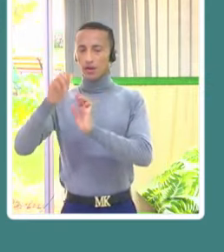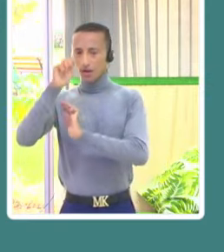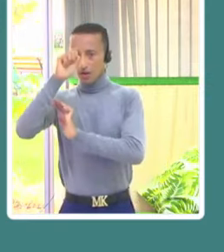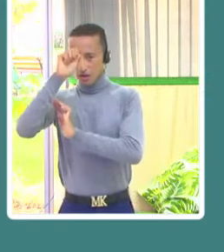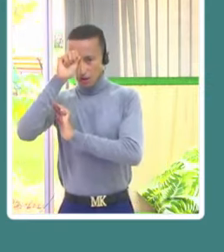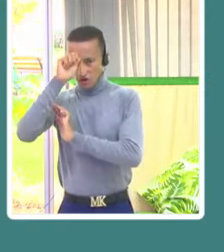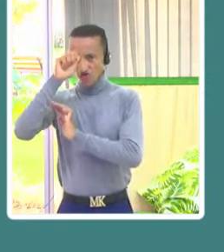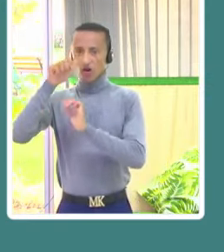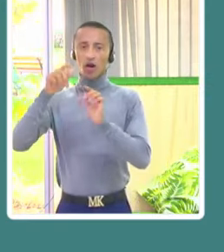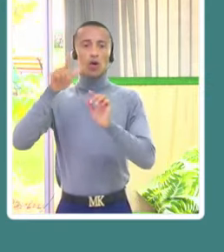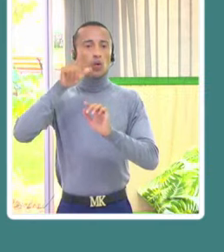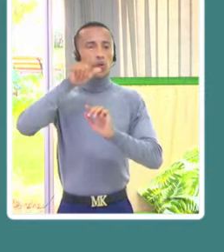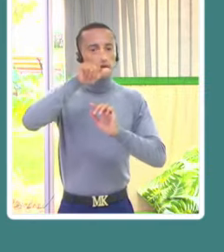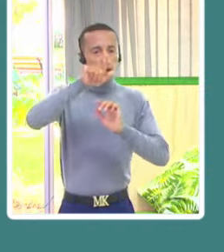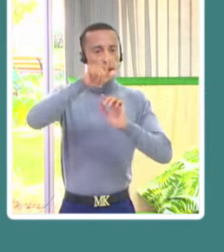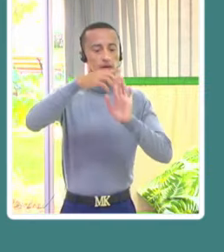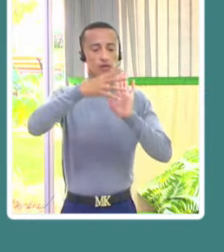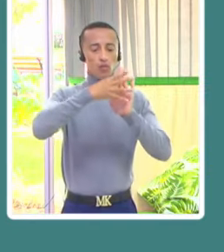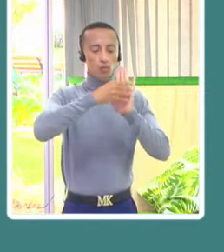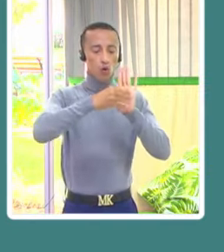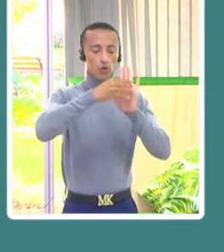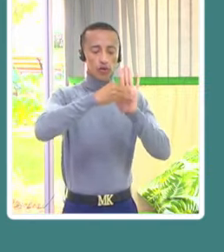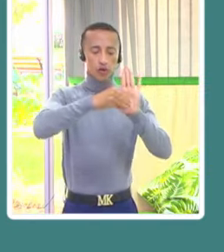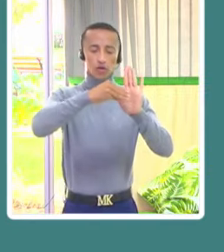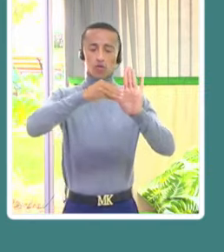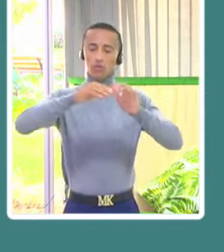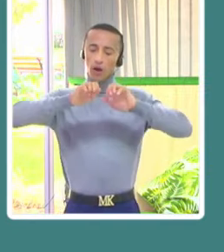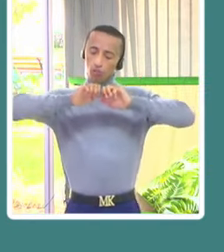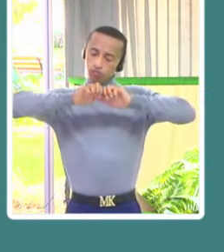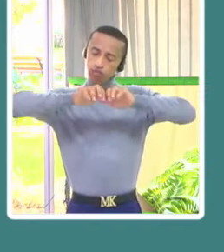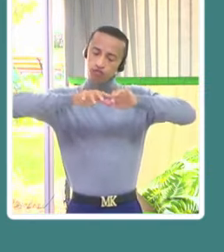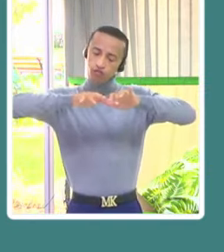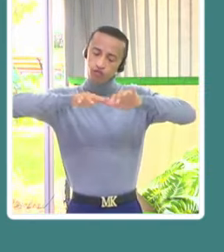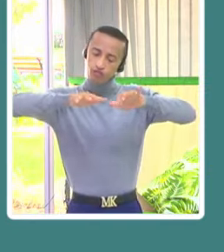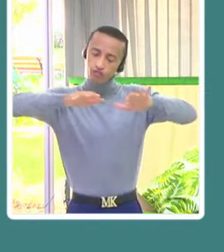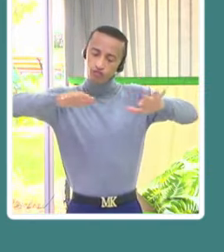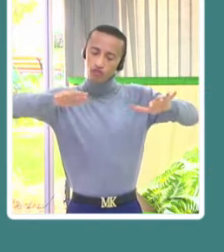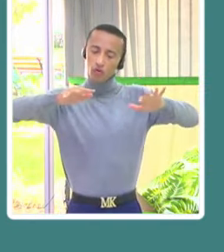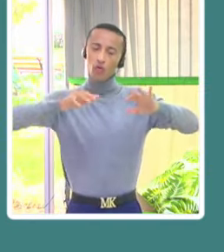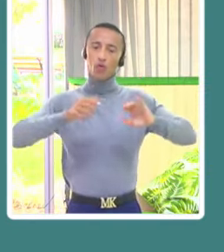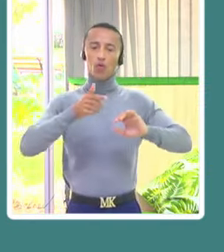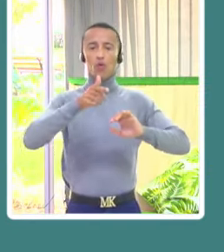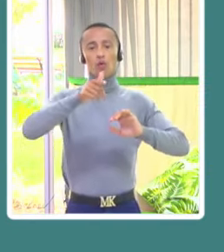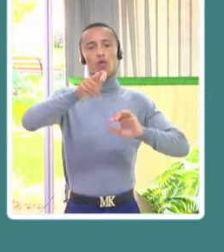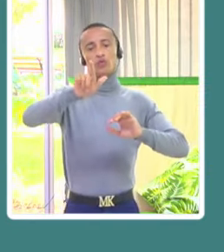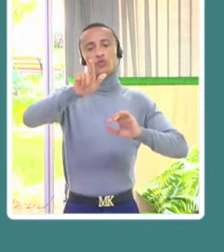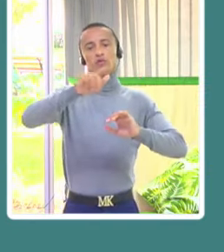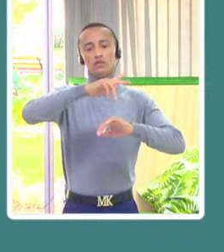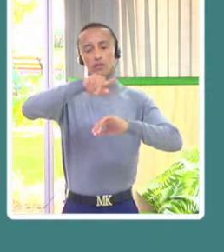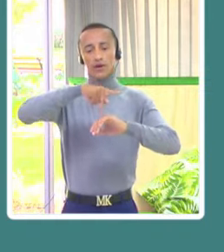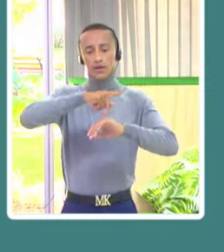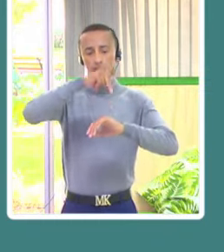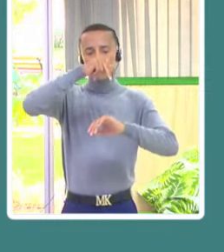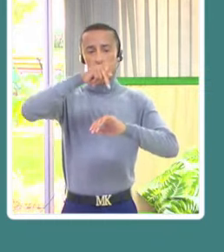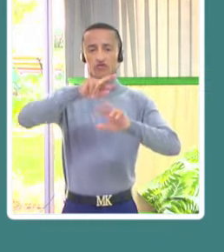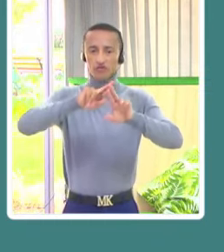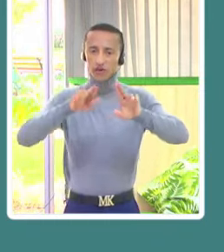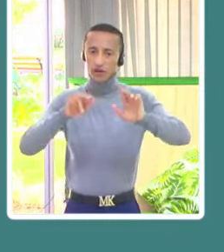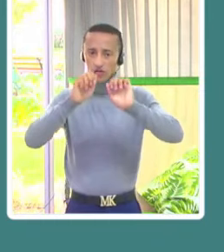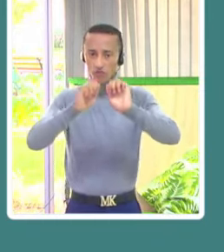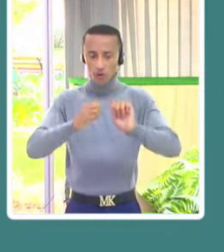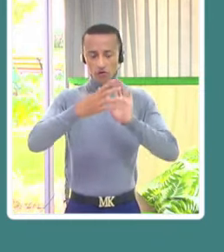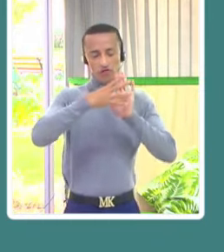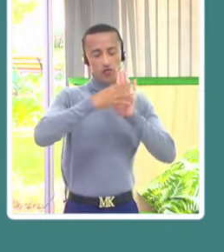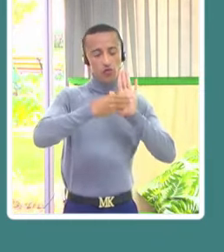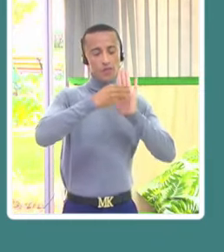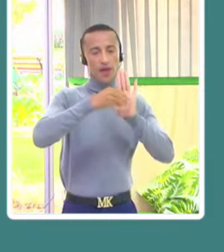this is going to be a model for other countries which are not at that advanced stage. So I'll